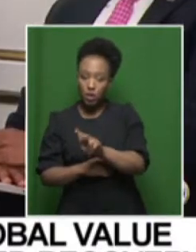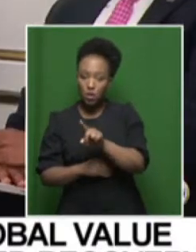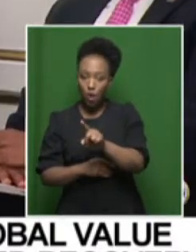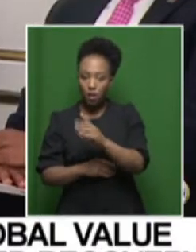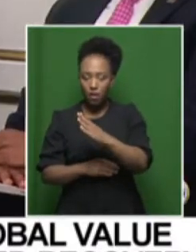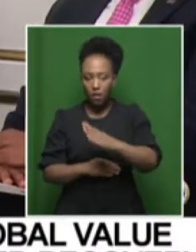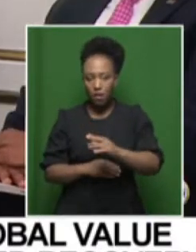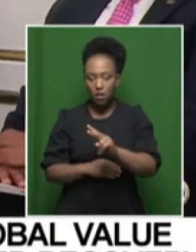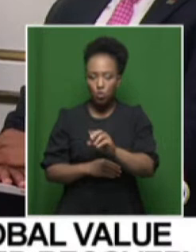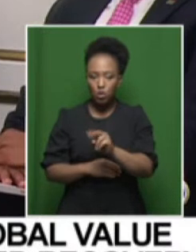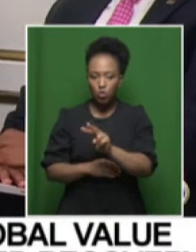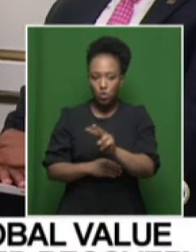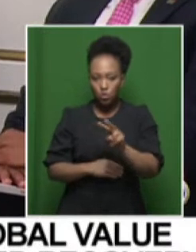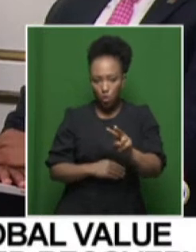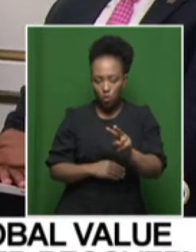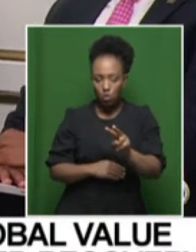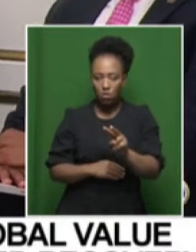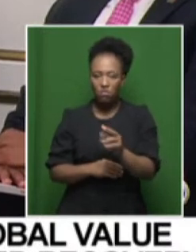2021-22 to be